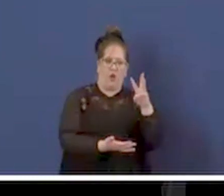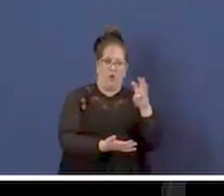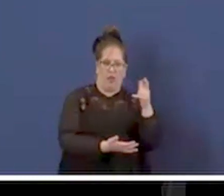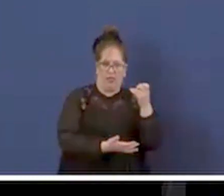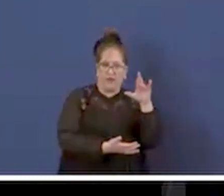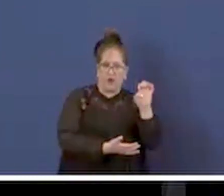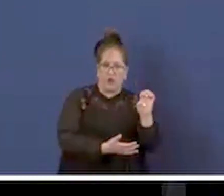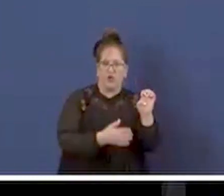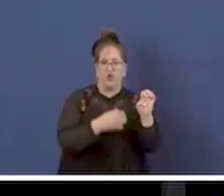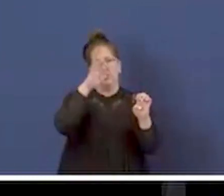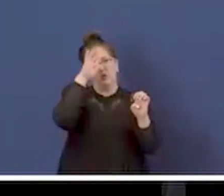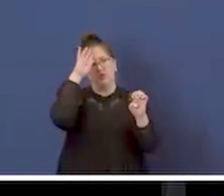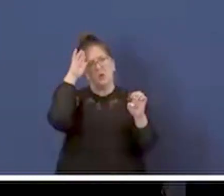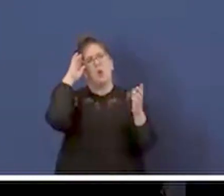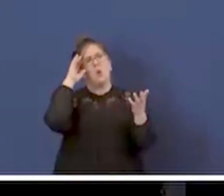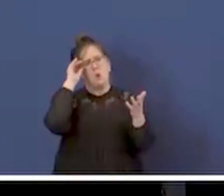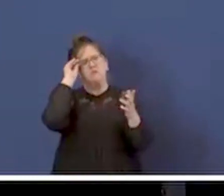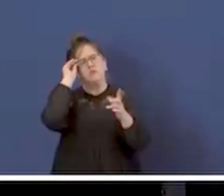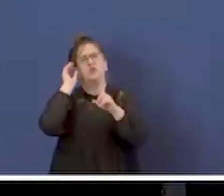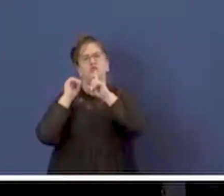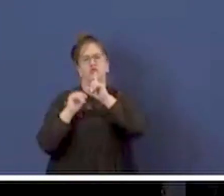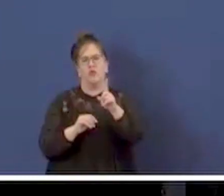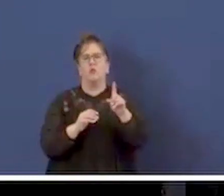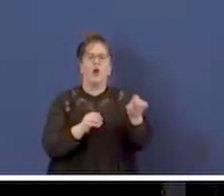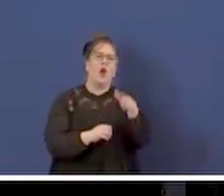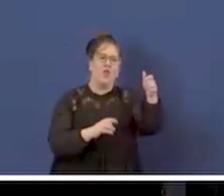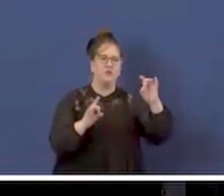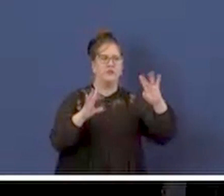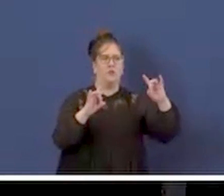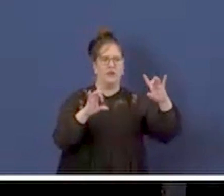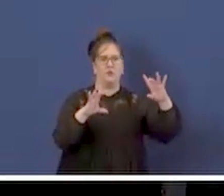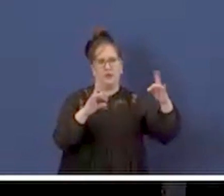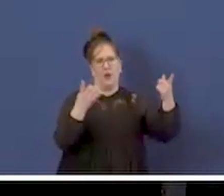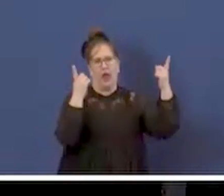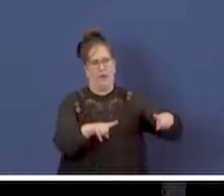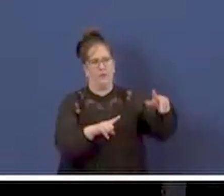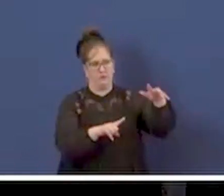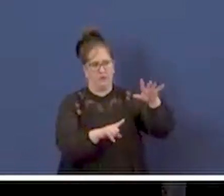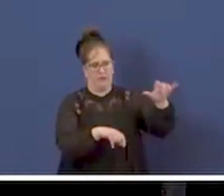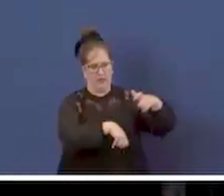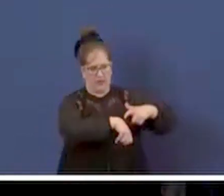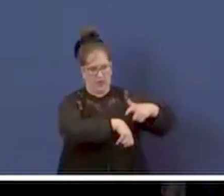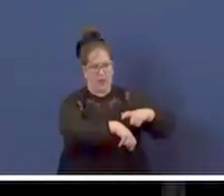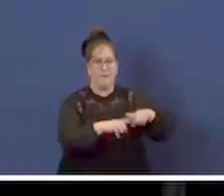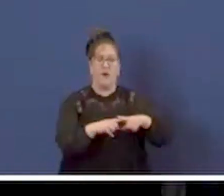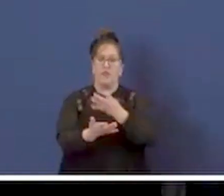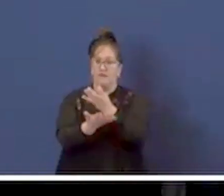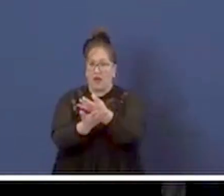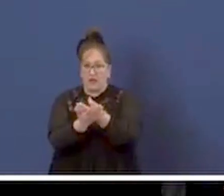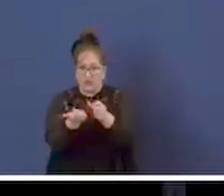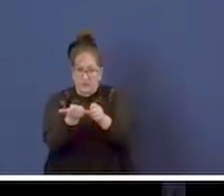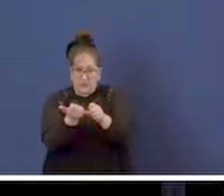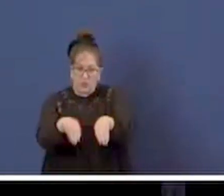It was certainly, there were some terrible, terrible other things happening in the world then. But in terms of the financial assistance that we were